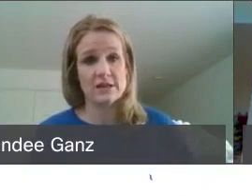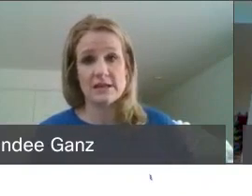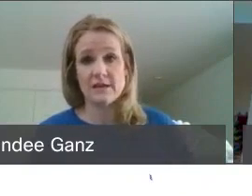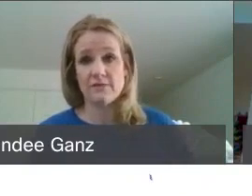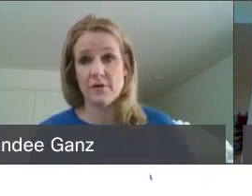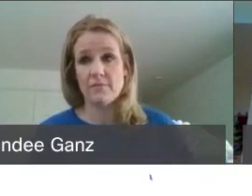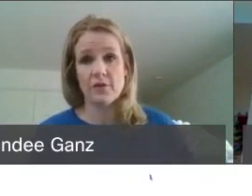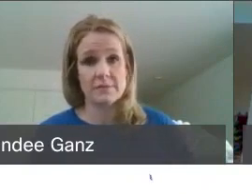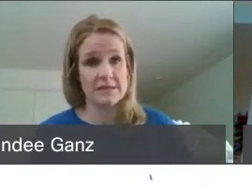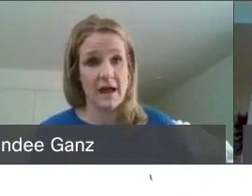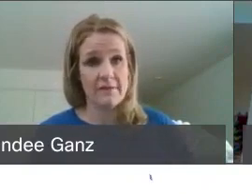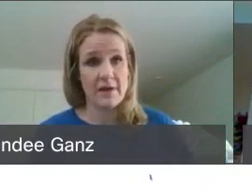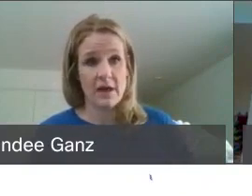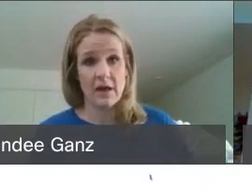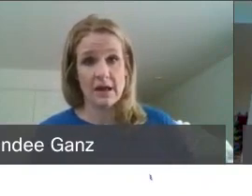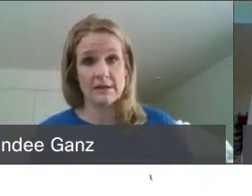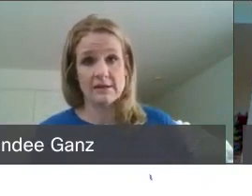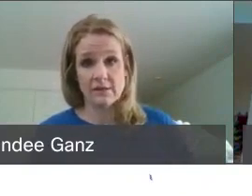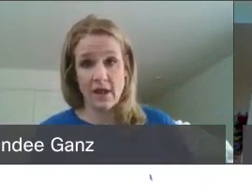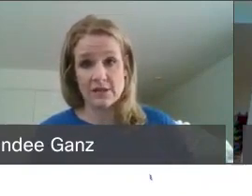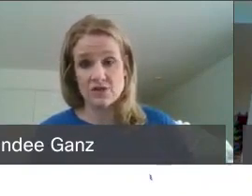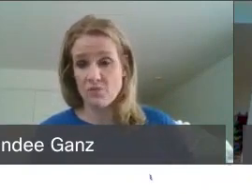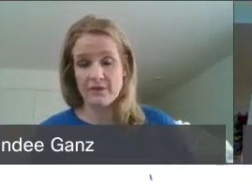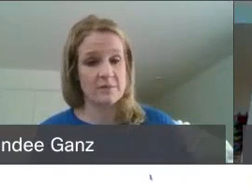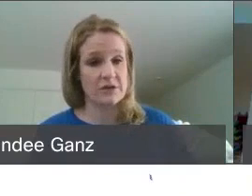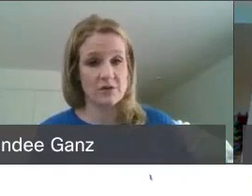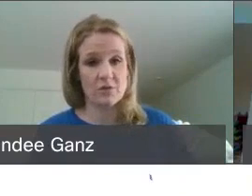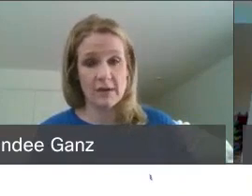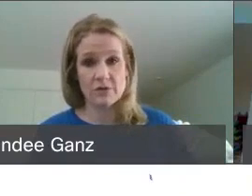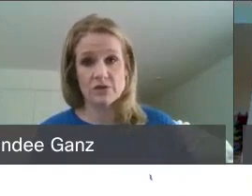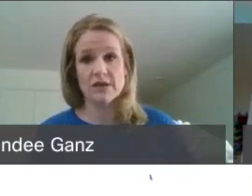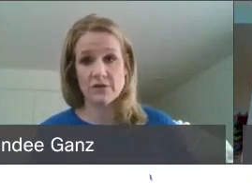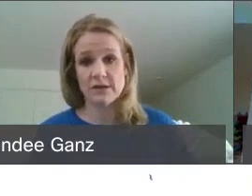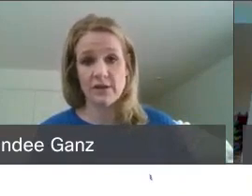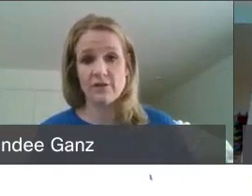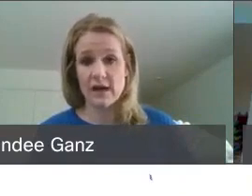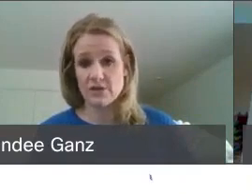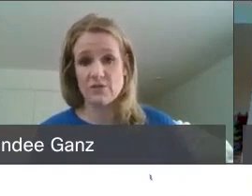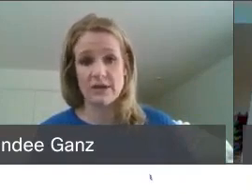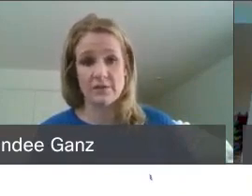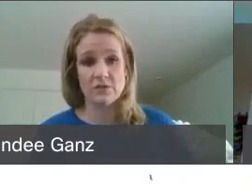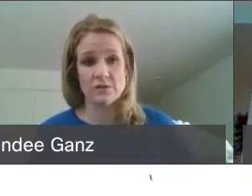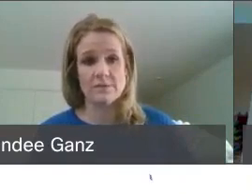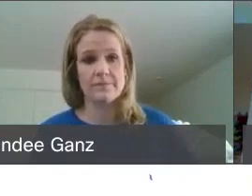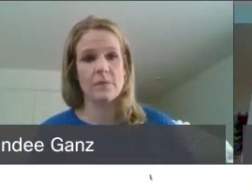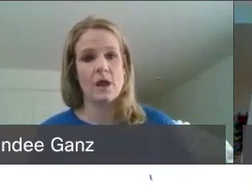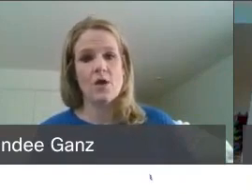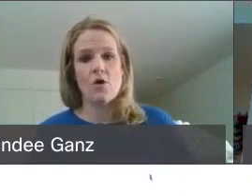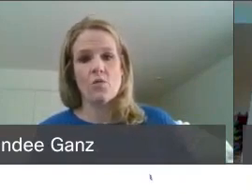information that's needed from staff and the knowledge, we have to make sure that we're able to transfer and deliver that to